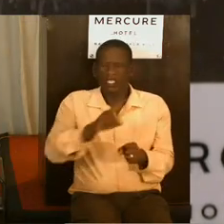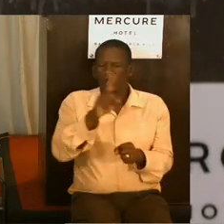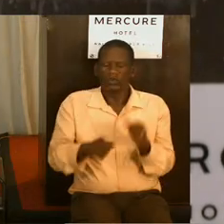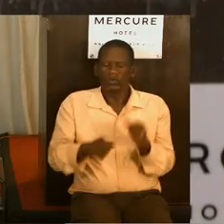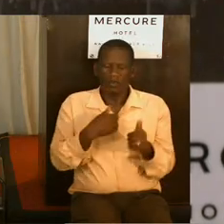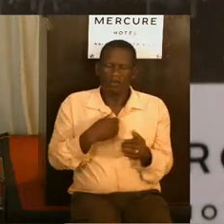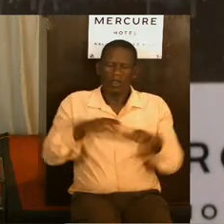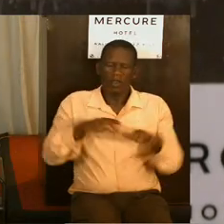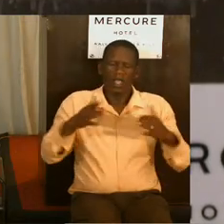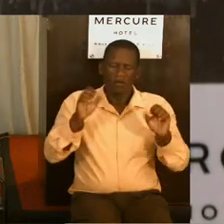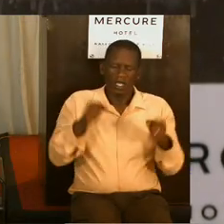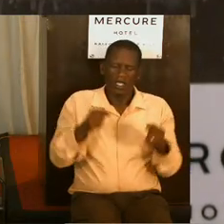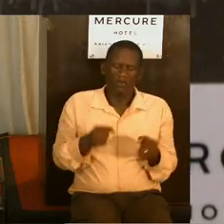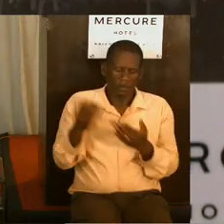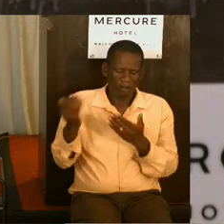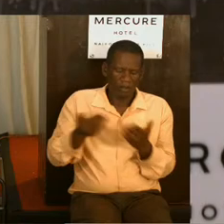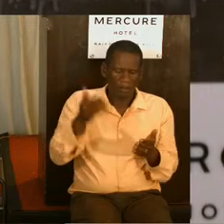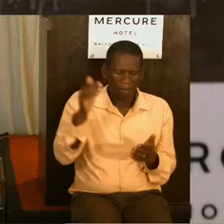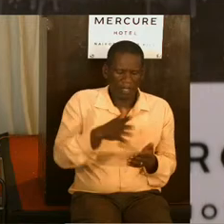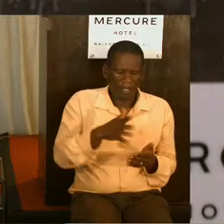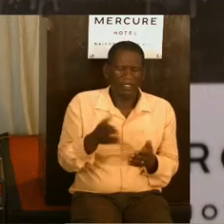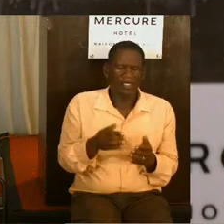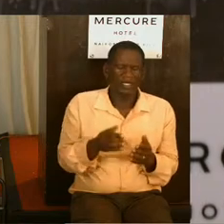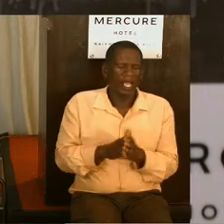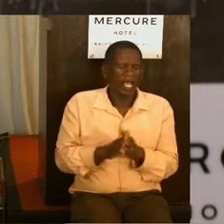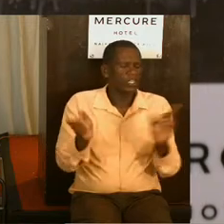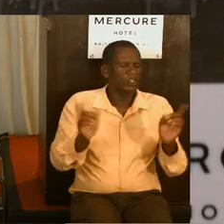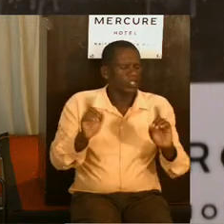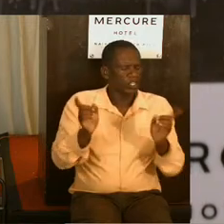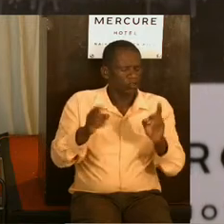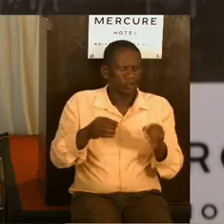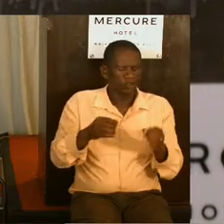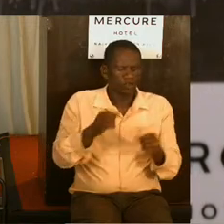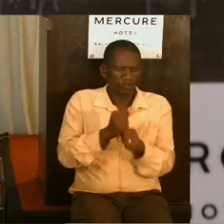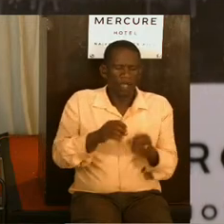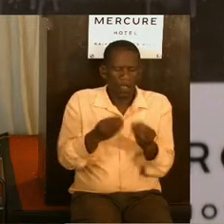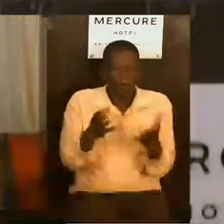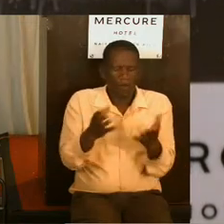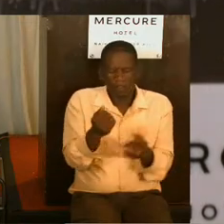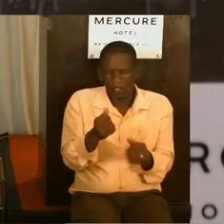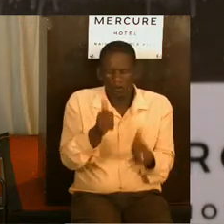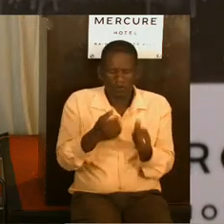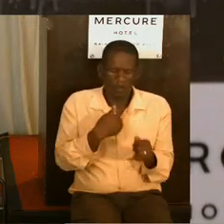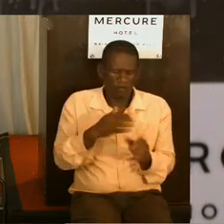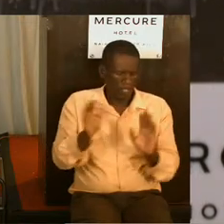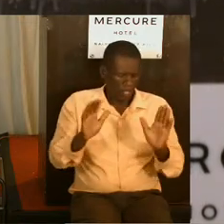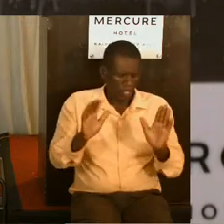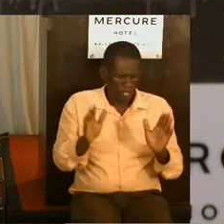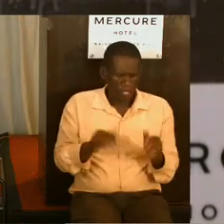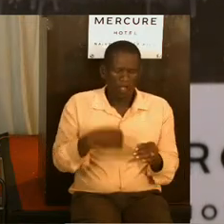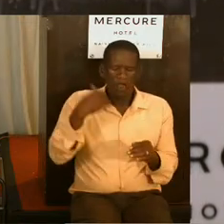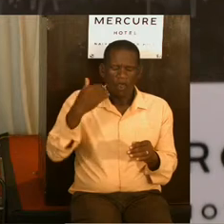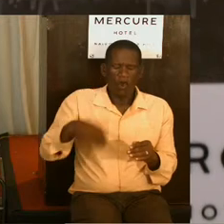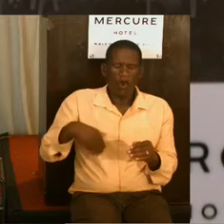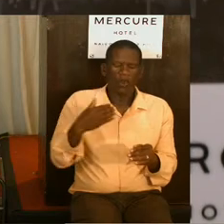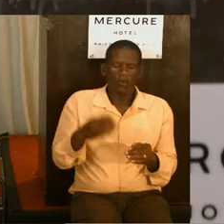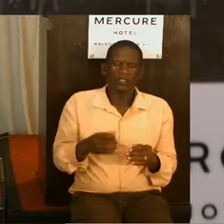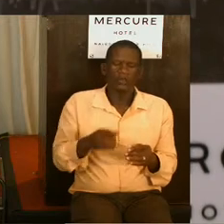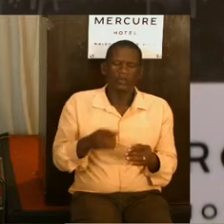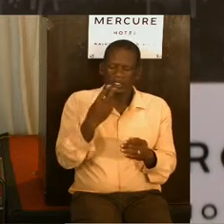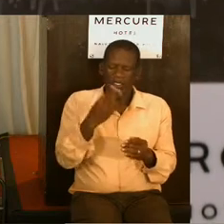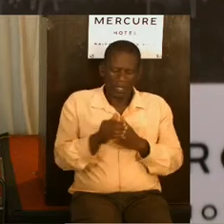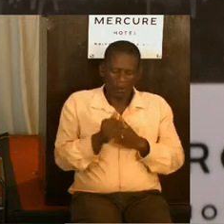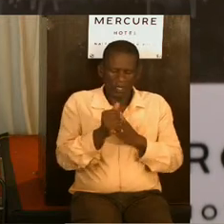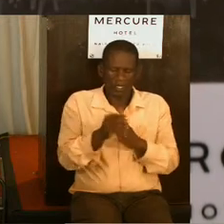is how do we bring that back that belief and it does not have to do with how much money you have honestly we've seen our